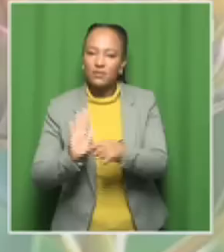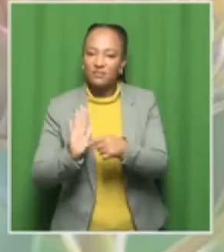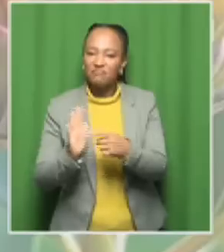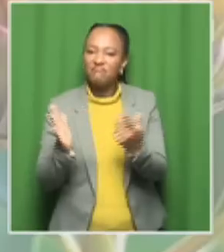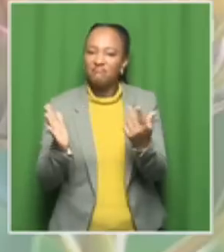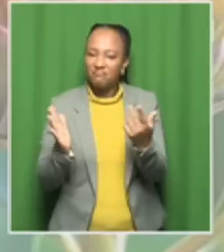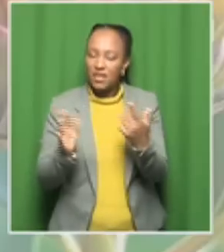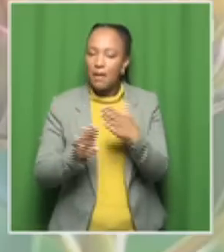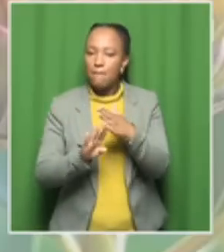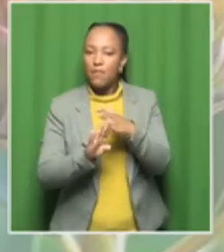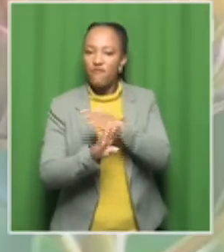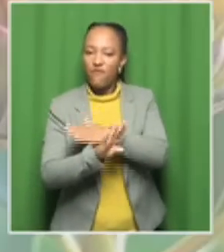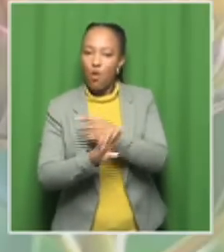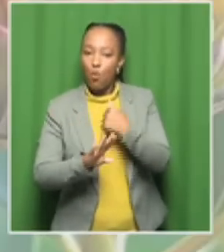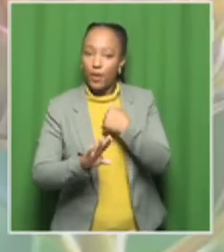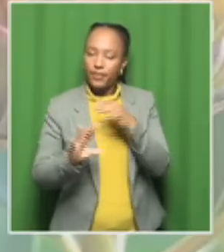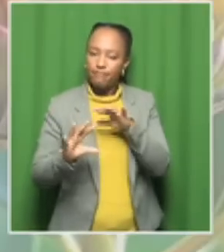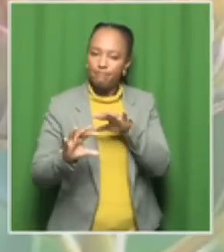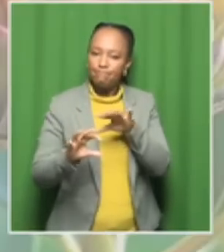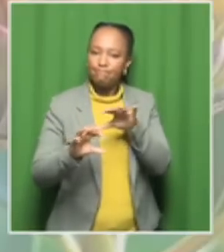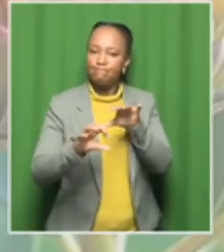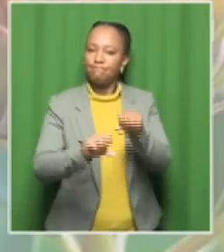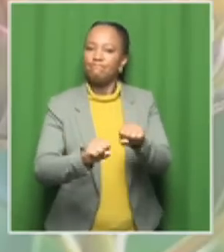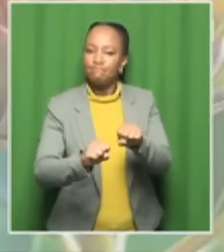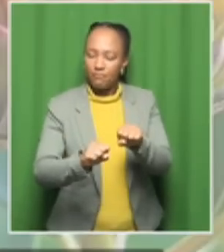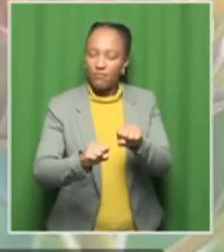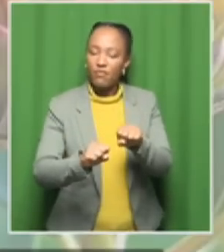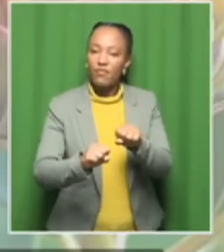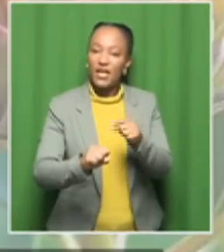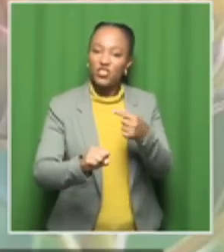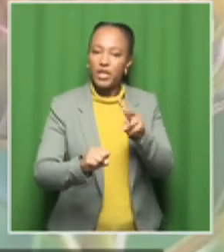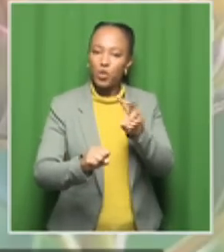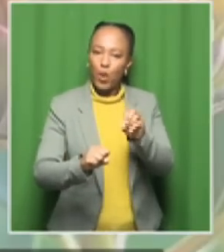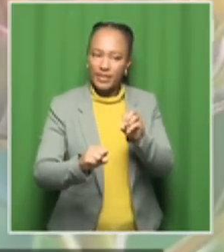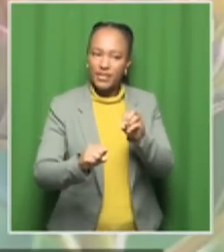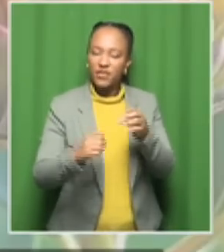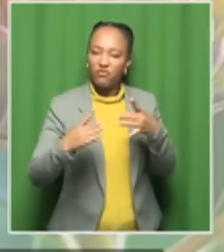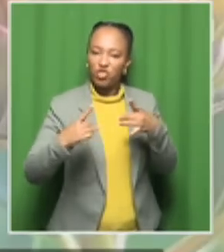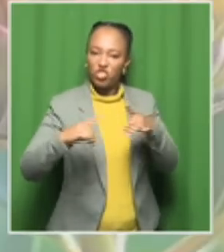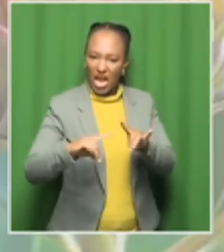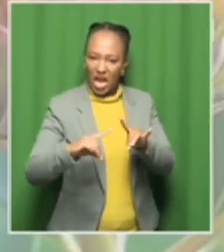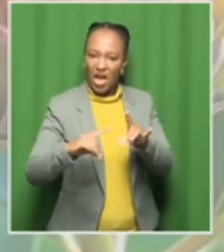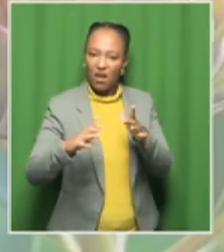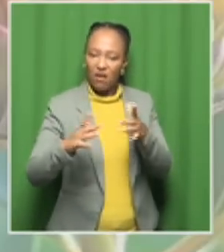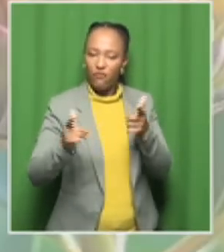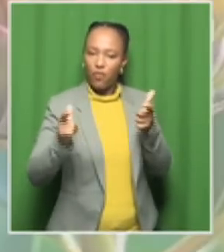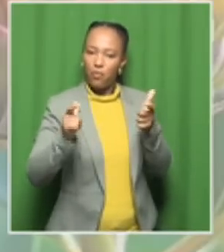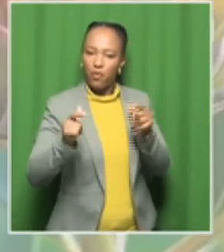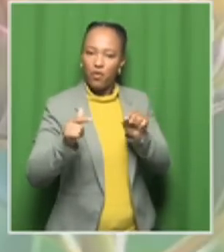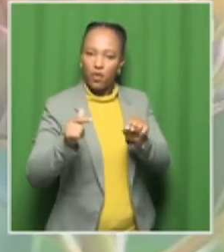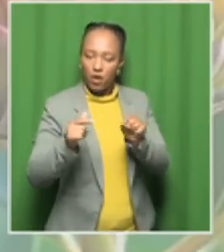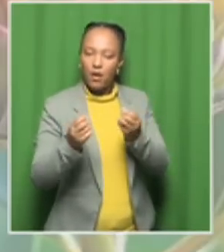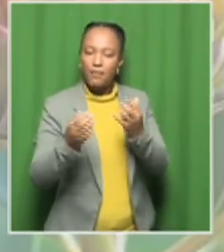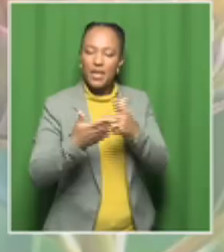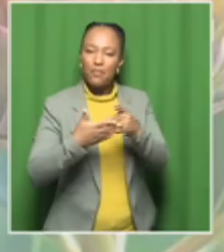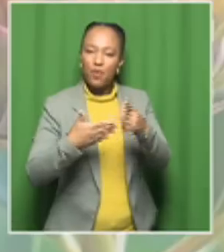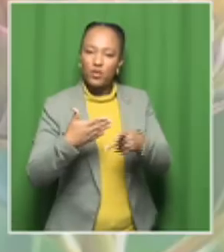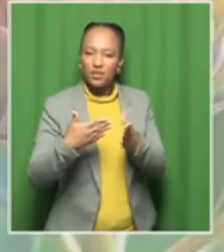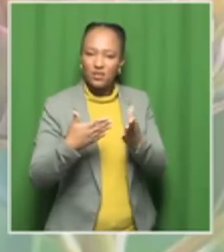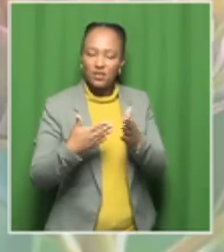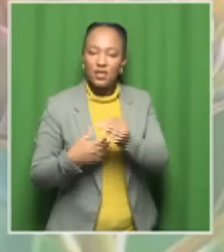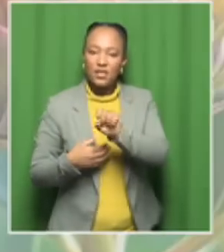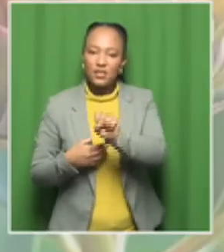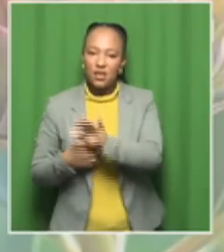case, even before we took over the G20 presidency. So we are working already in a number of projects. For example, South Africa, India,